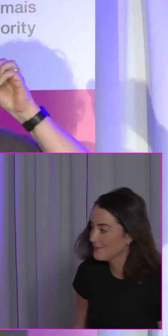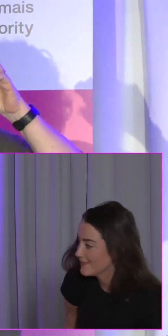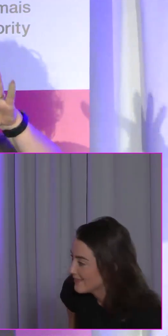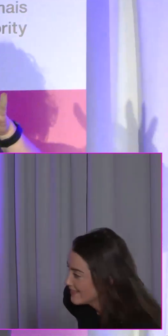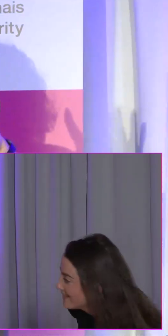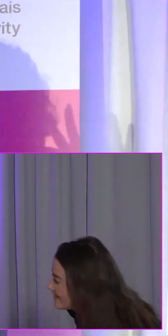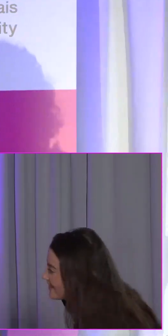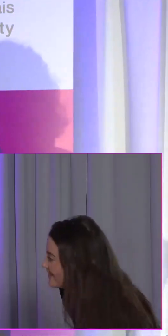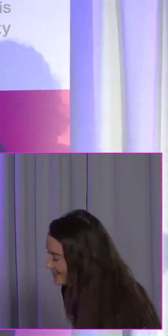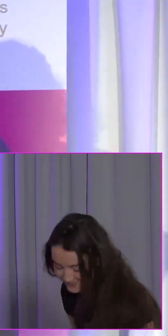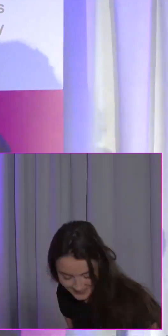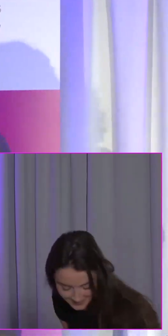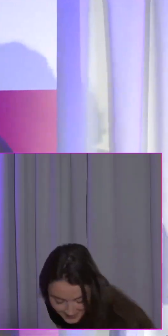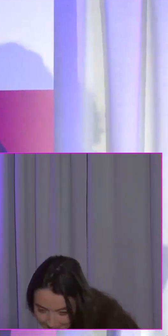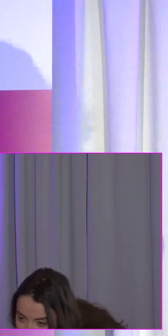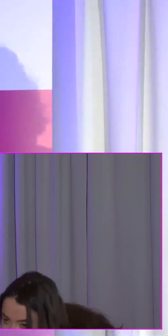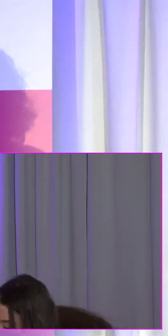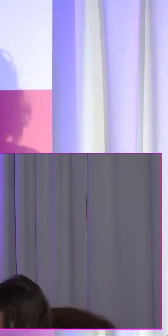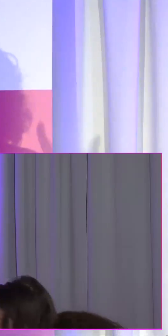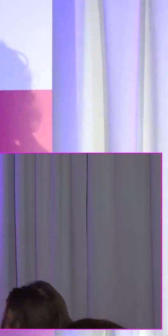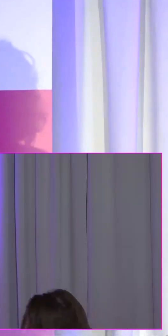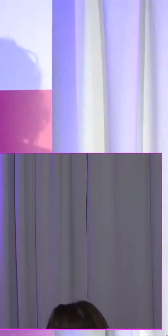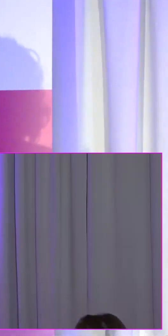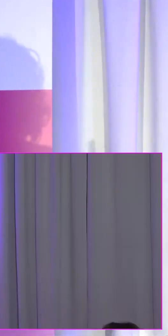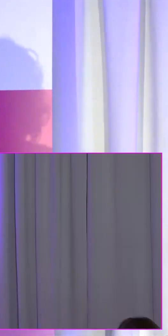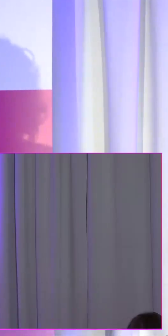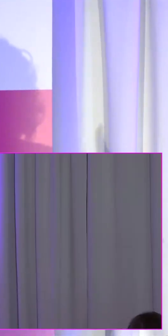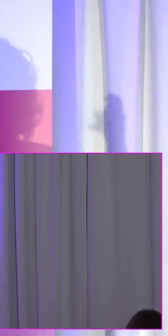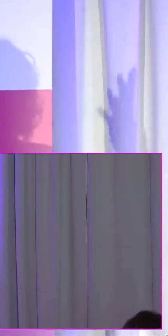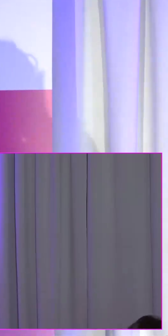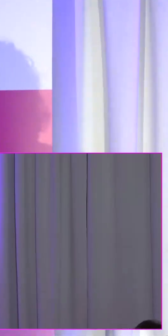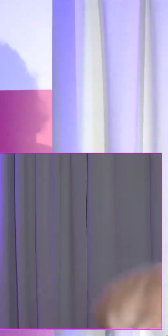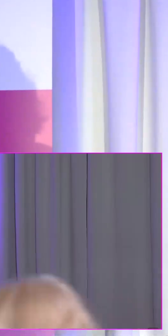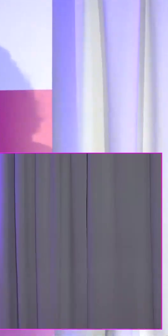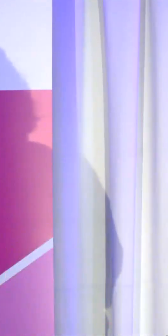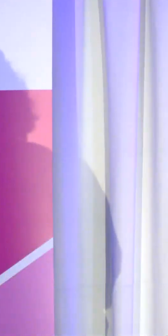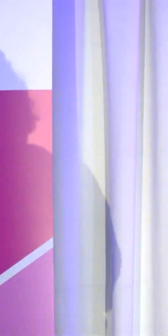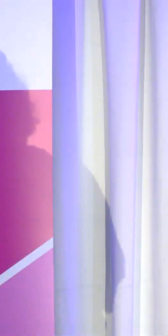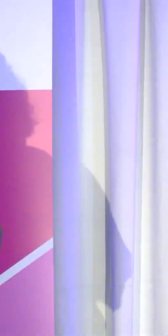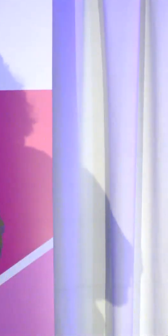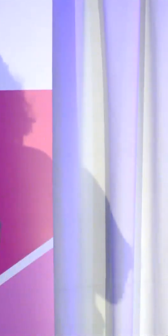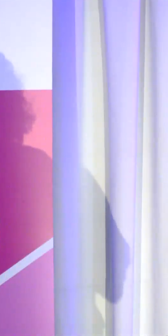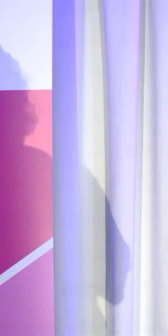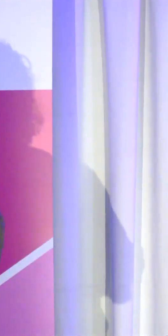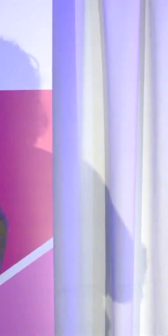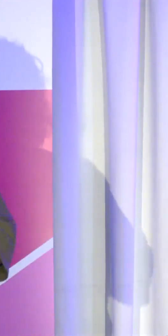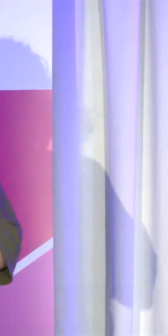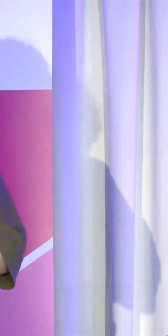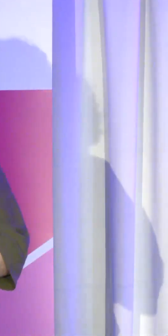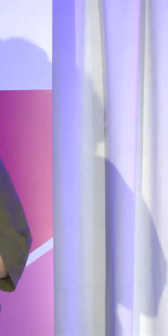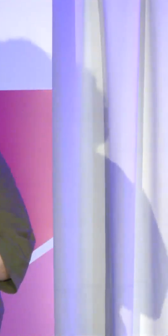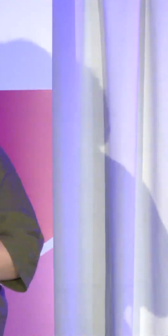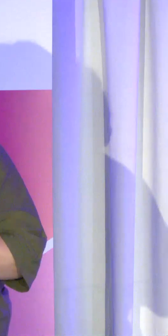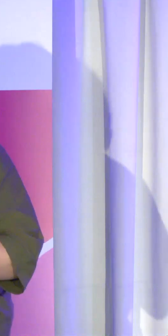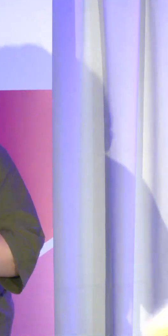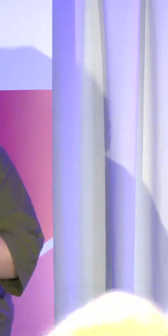We have a little bit of light in my face here at the moment. I can't see the interpreter at the moment, so hopefully we'll be able to get through this.